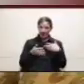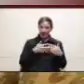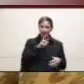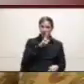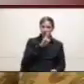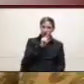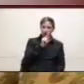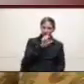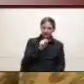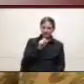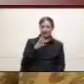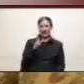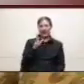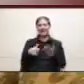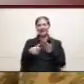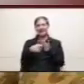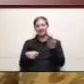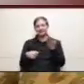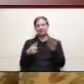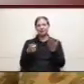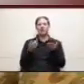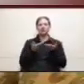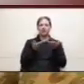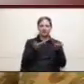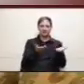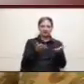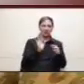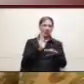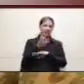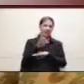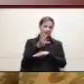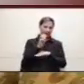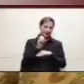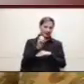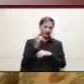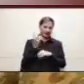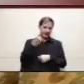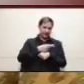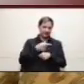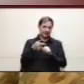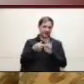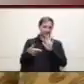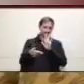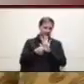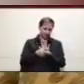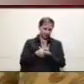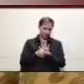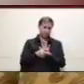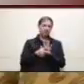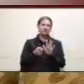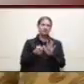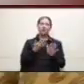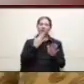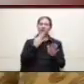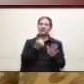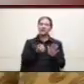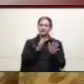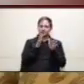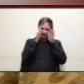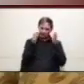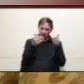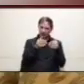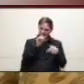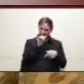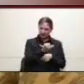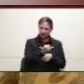for any services for more than 90 days? We do know that that is illegal and that would fall under the speaker really. So I want you to focus on that and